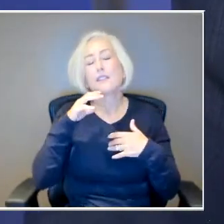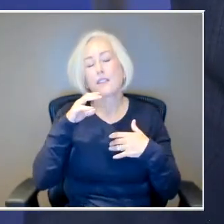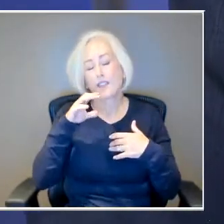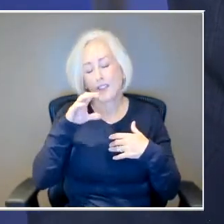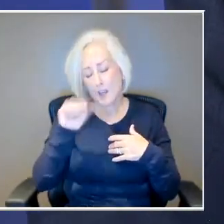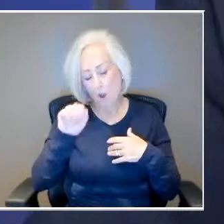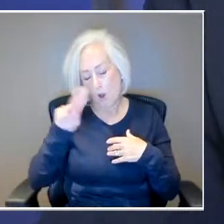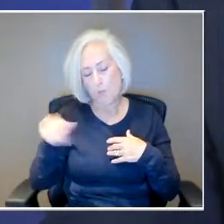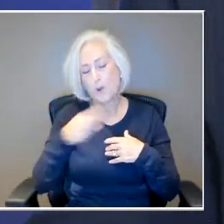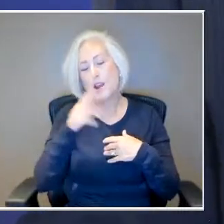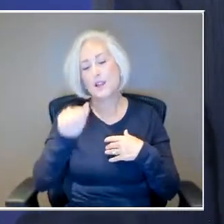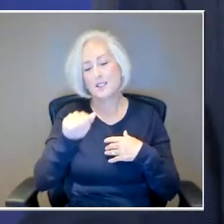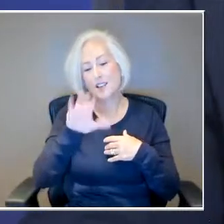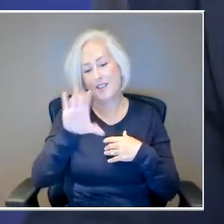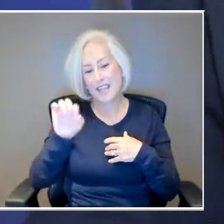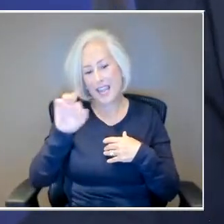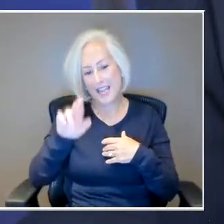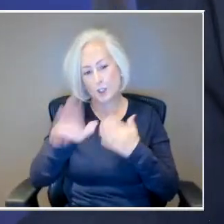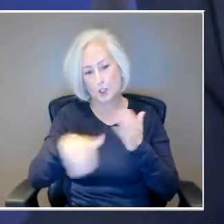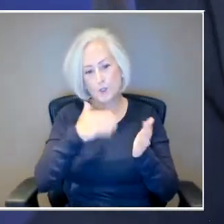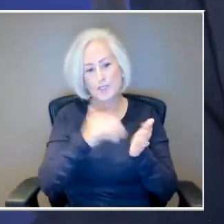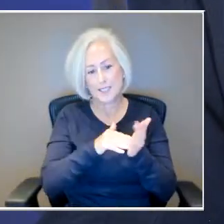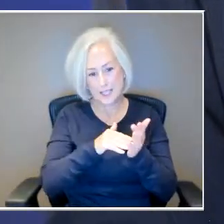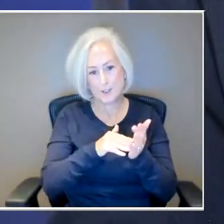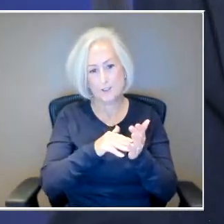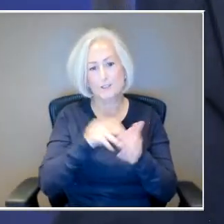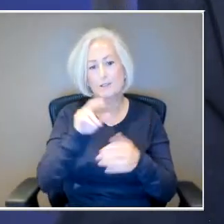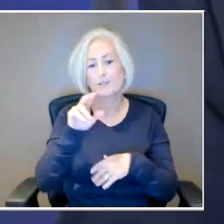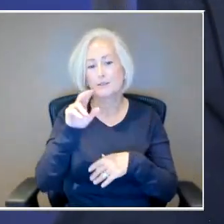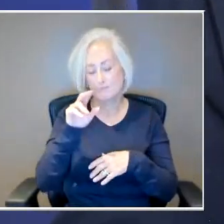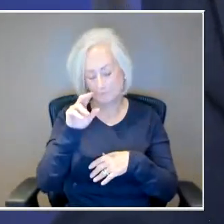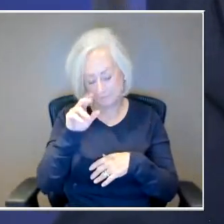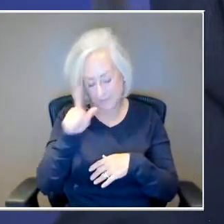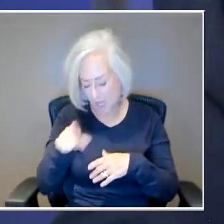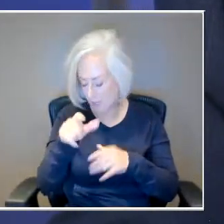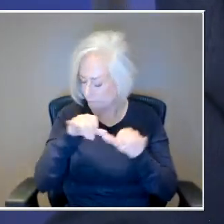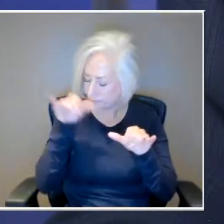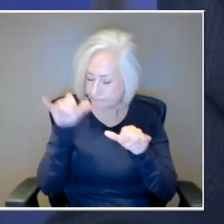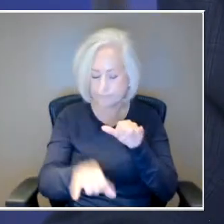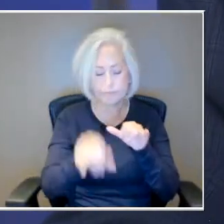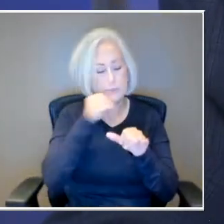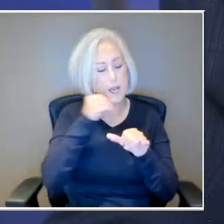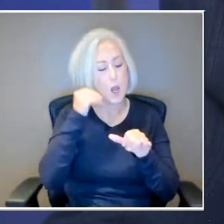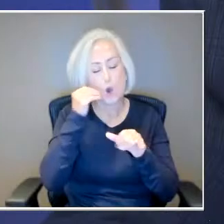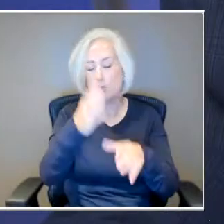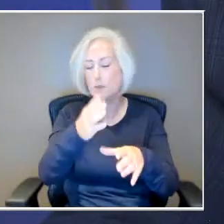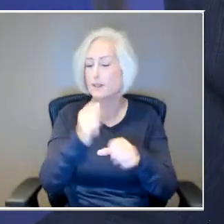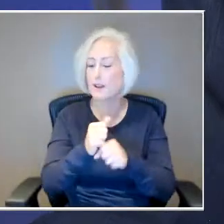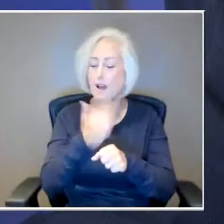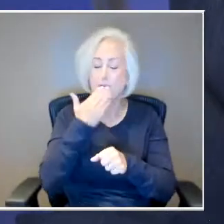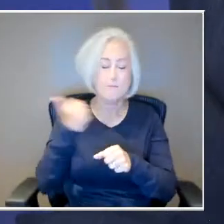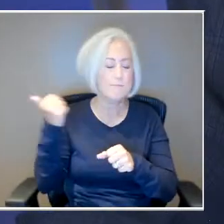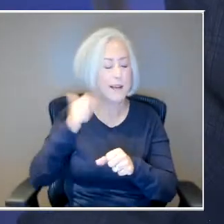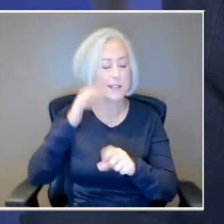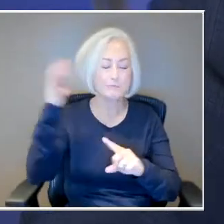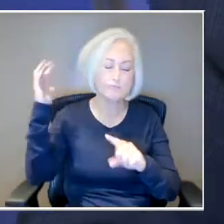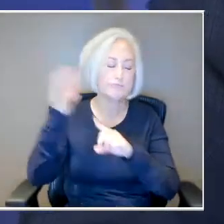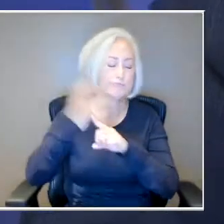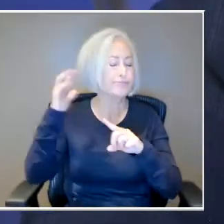go anywhere. I was able to stay in my community and receive the most advanced treatment in the world, and that's